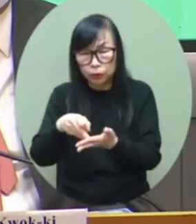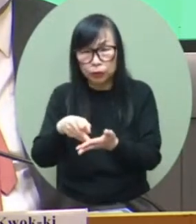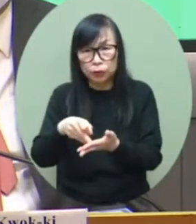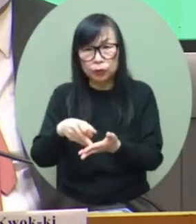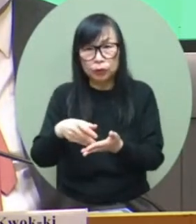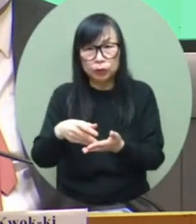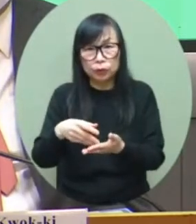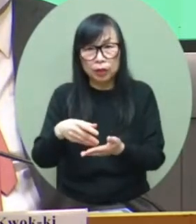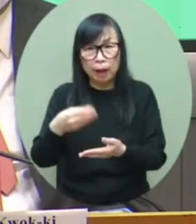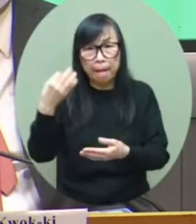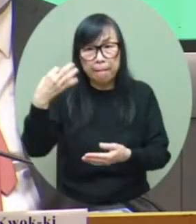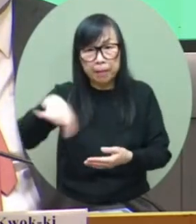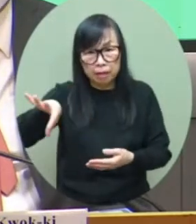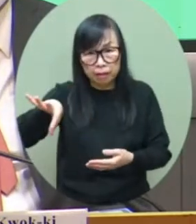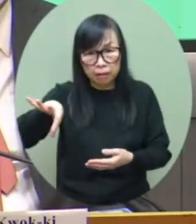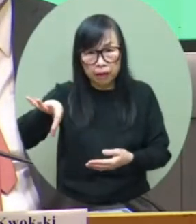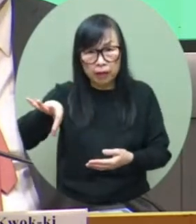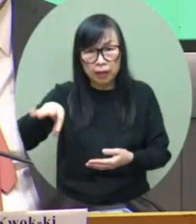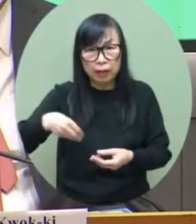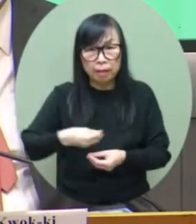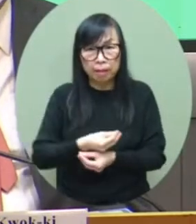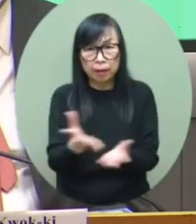Friends in the mainland can